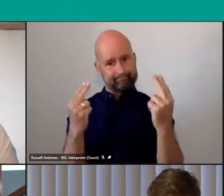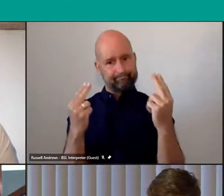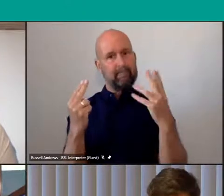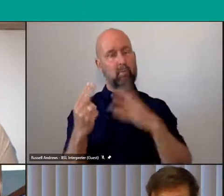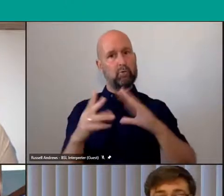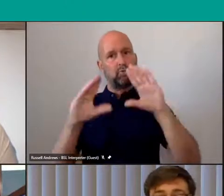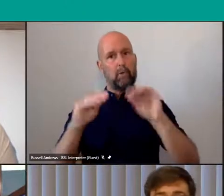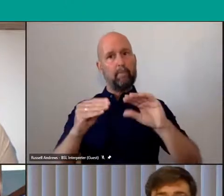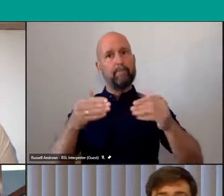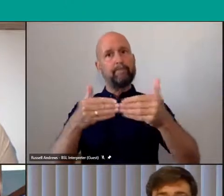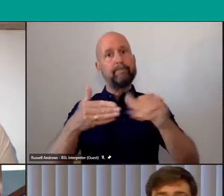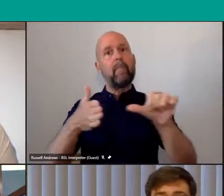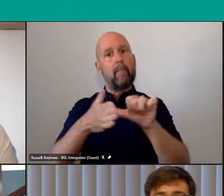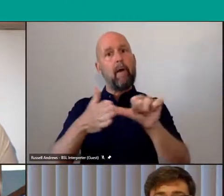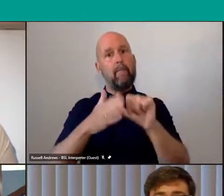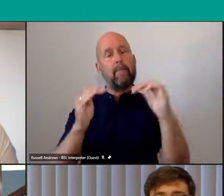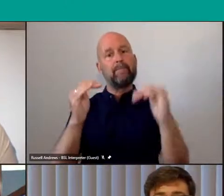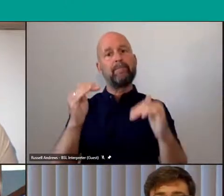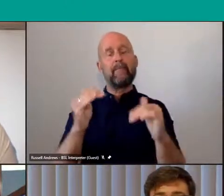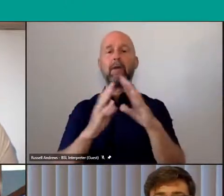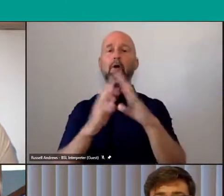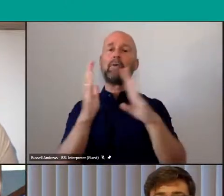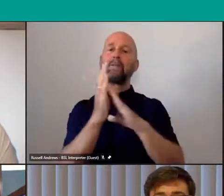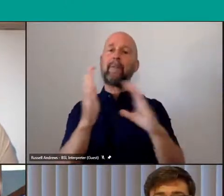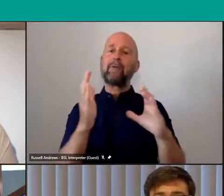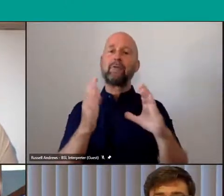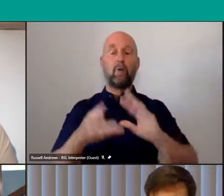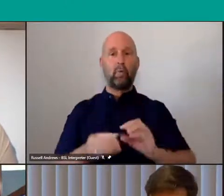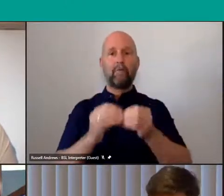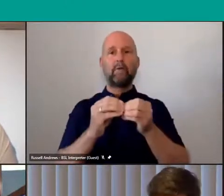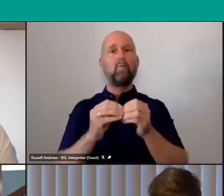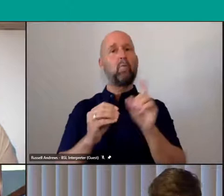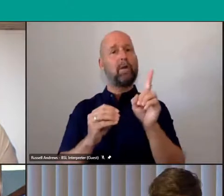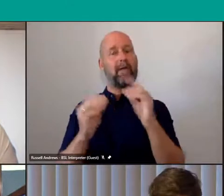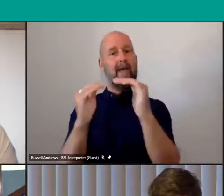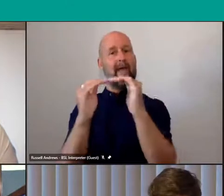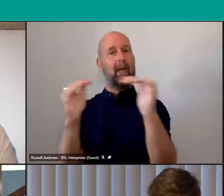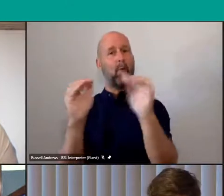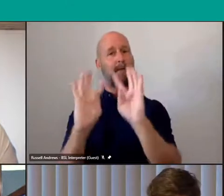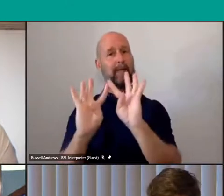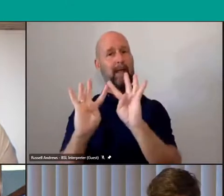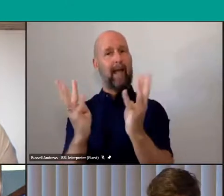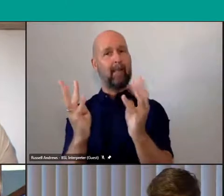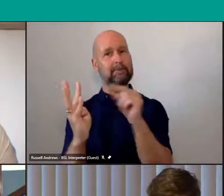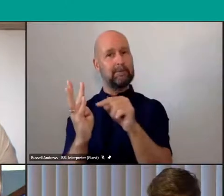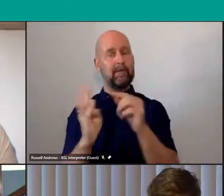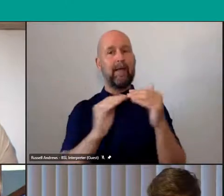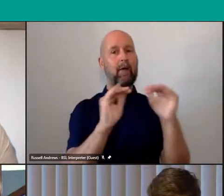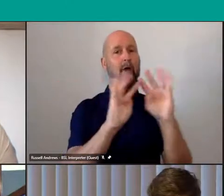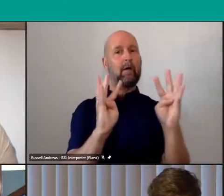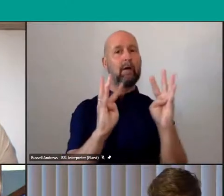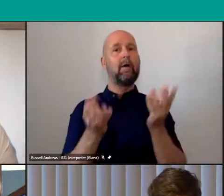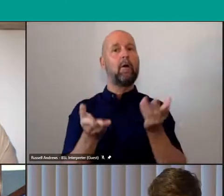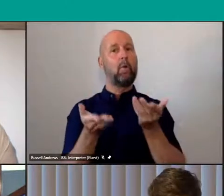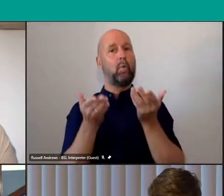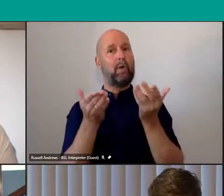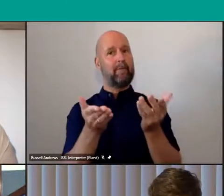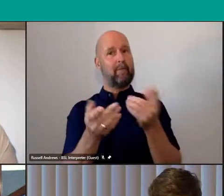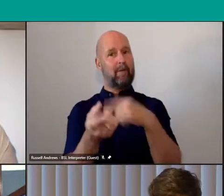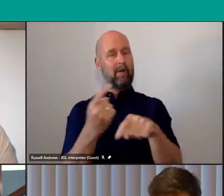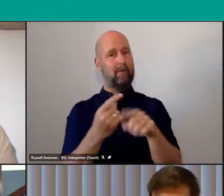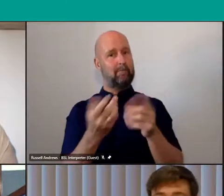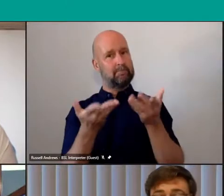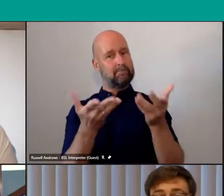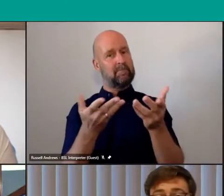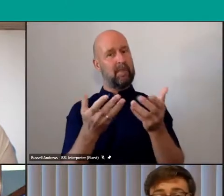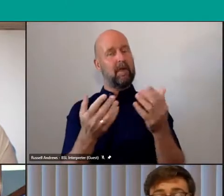Greater Manchester has already taken the step of creating equality panels, so we think we should give them more teeth with a stronger